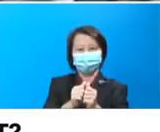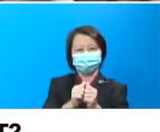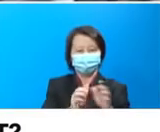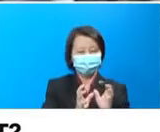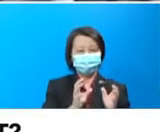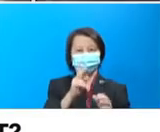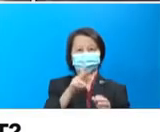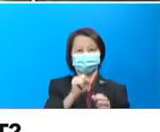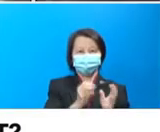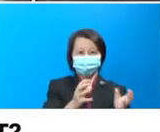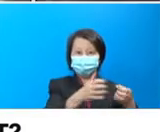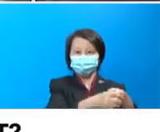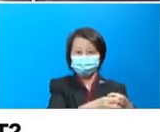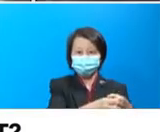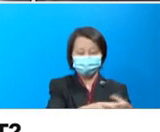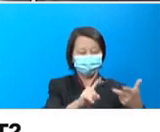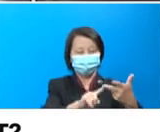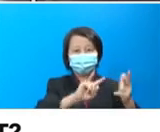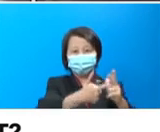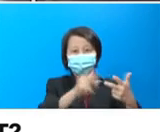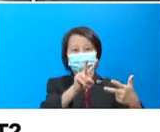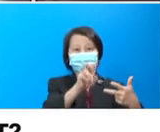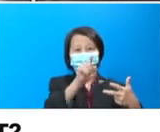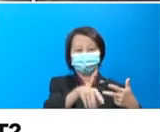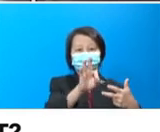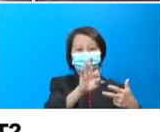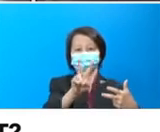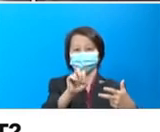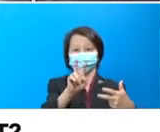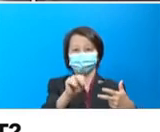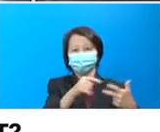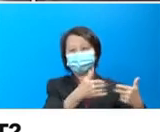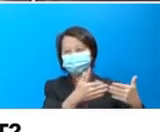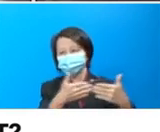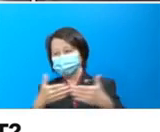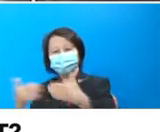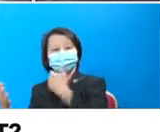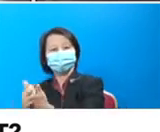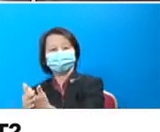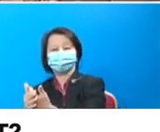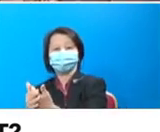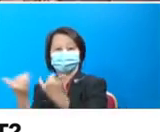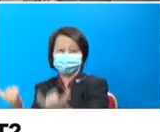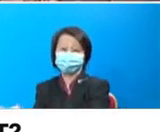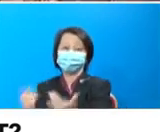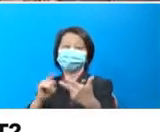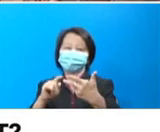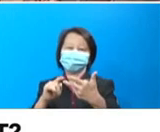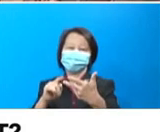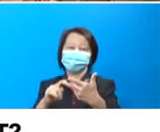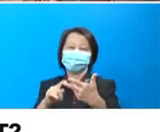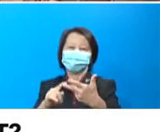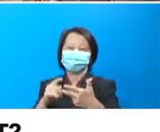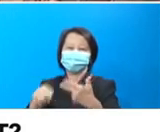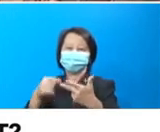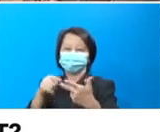COVID. Health Minister Dato' Sri Dr. Adam Barber said that clinical studies have been initiated at 18 government hospitals.